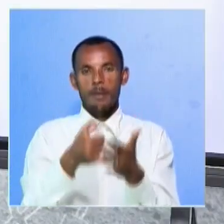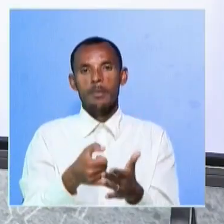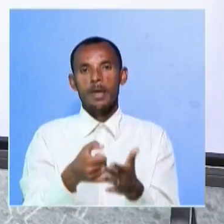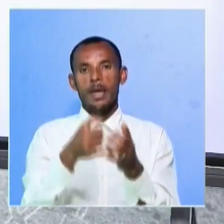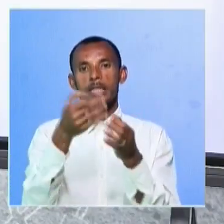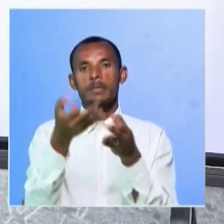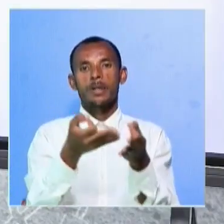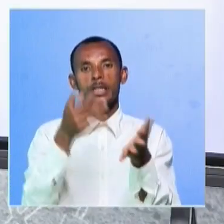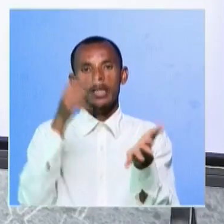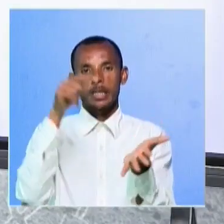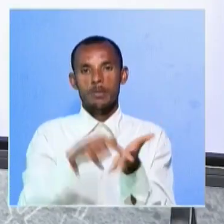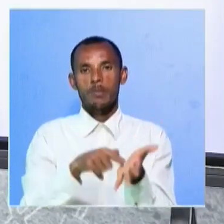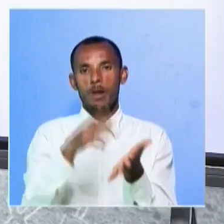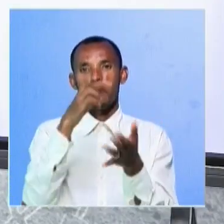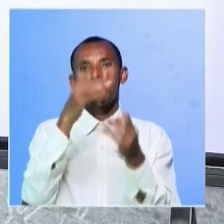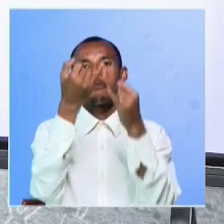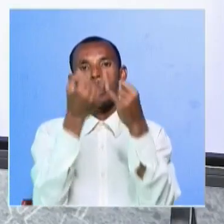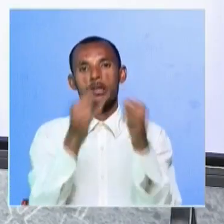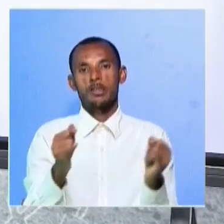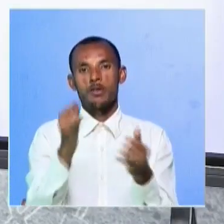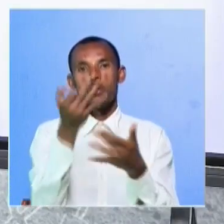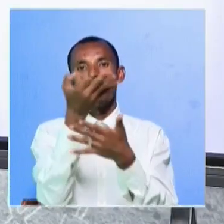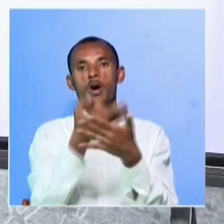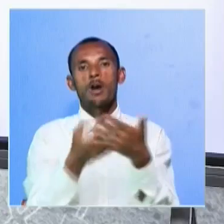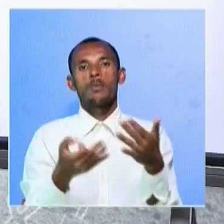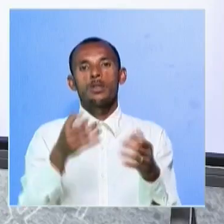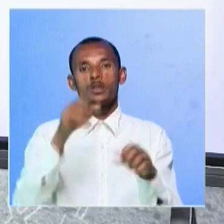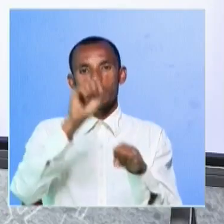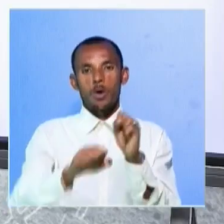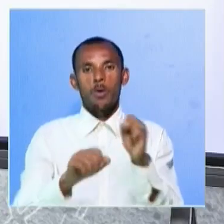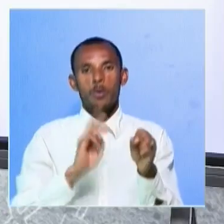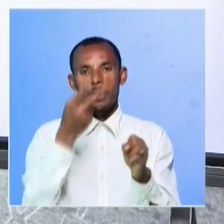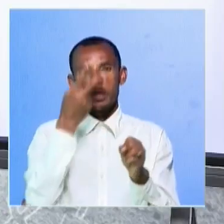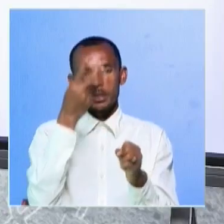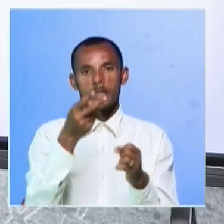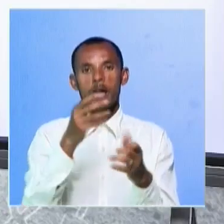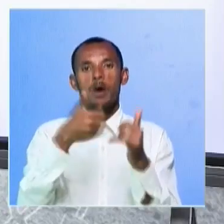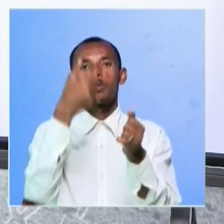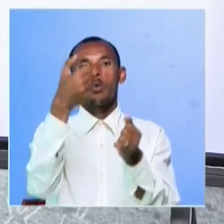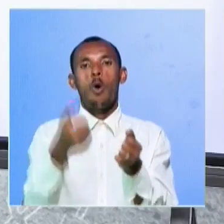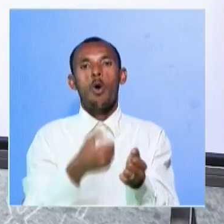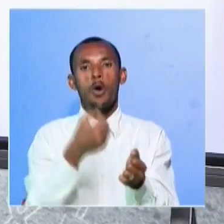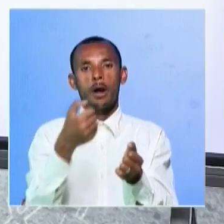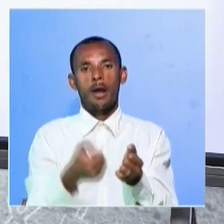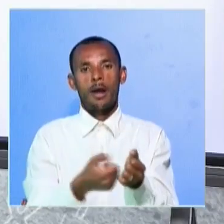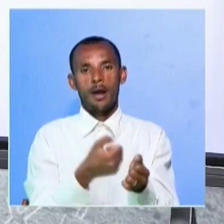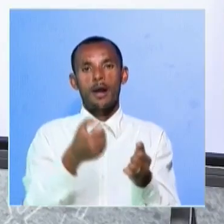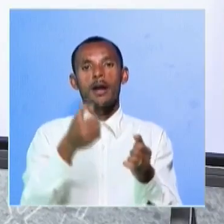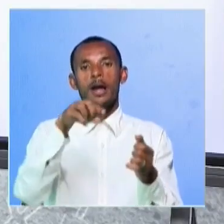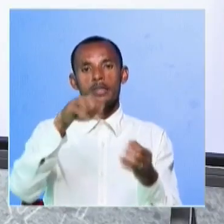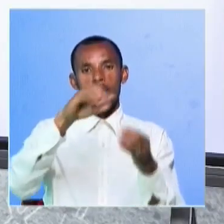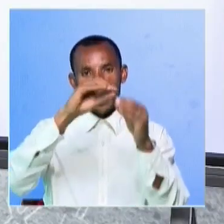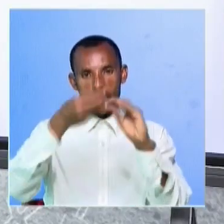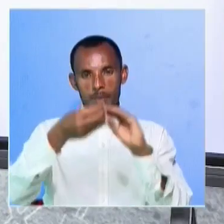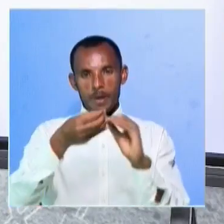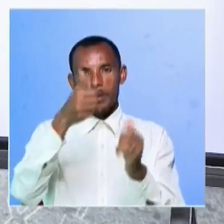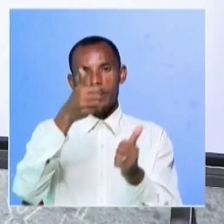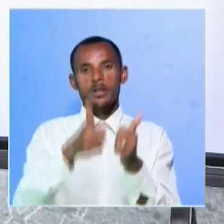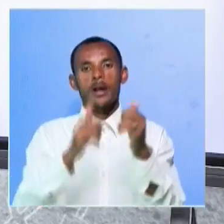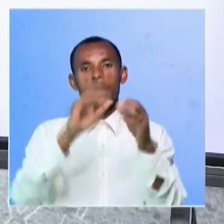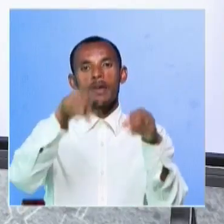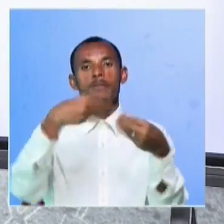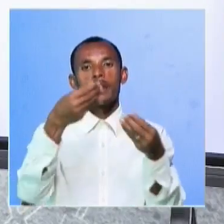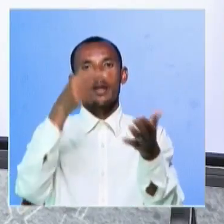form or fraction form. So we will see how to order rational numbers which are given